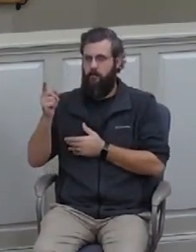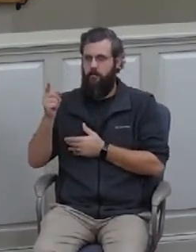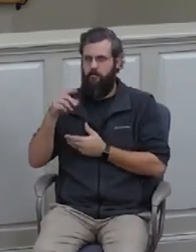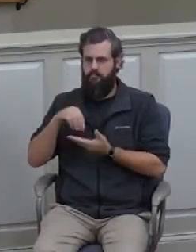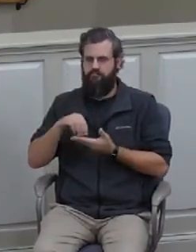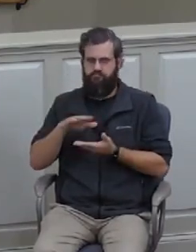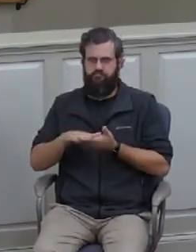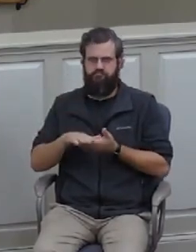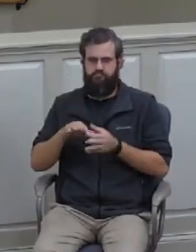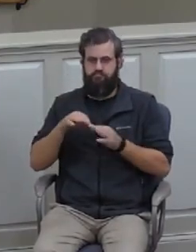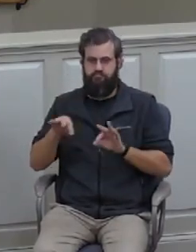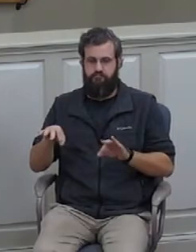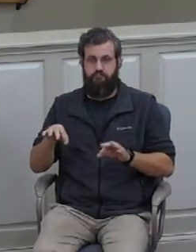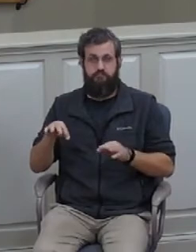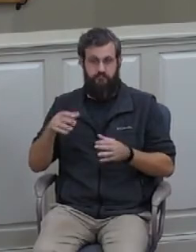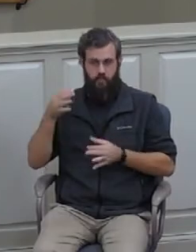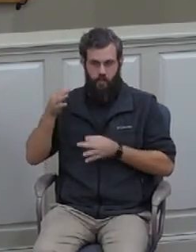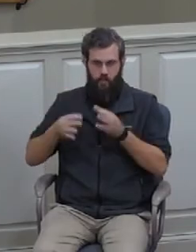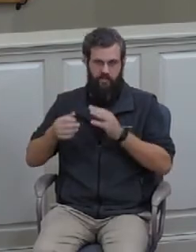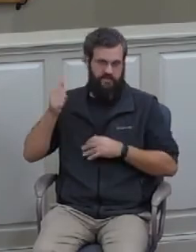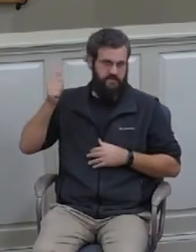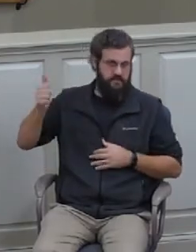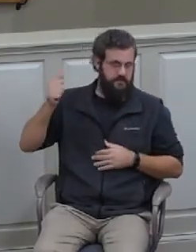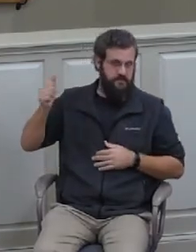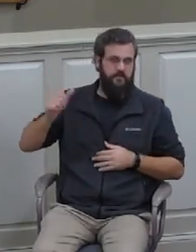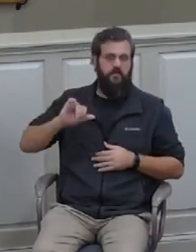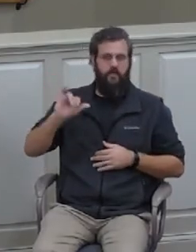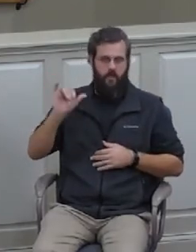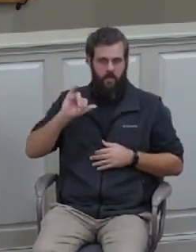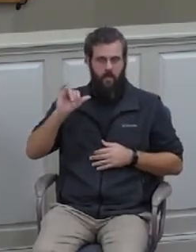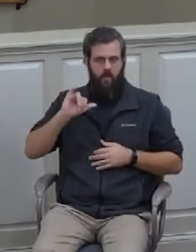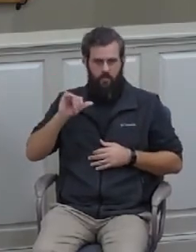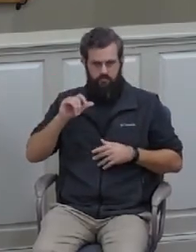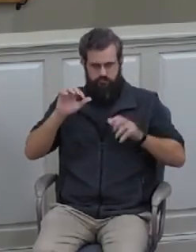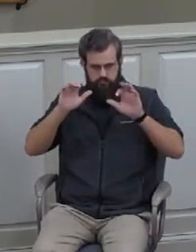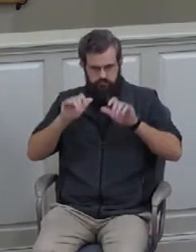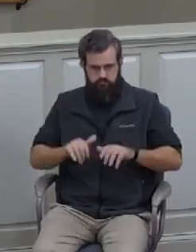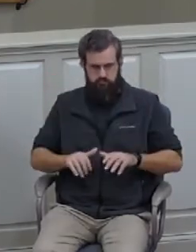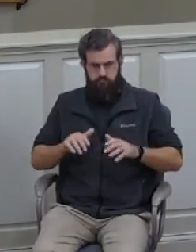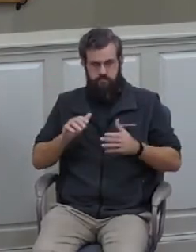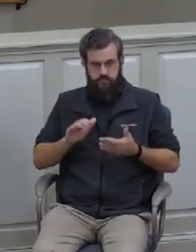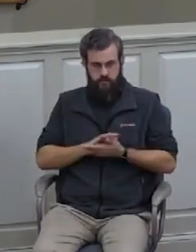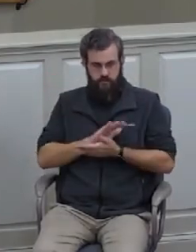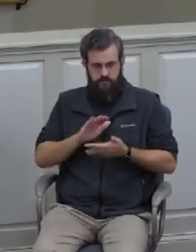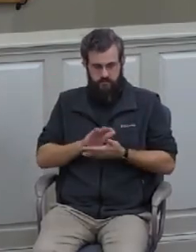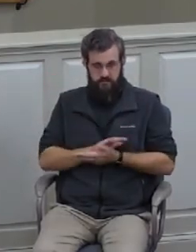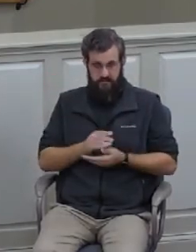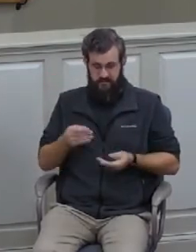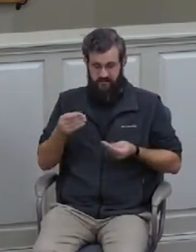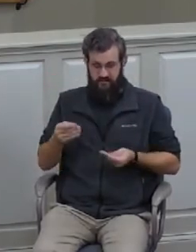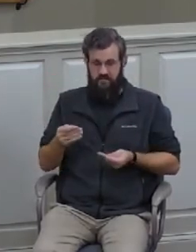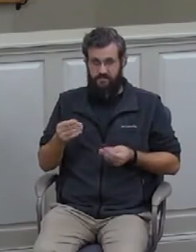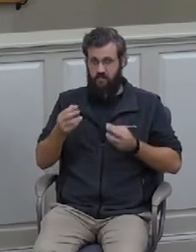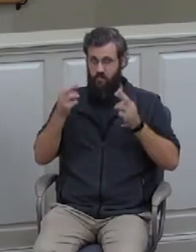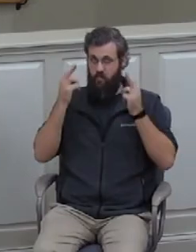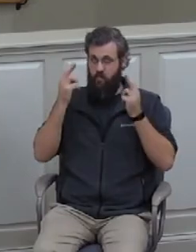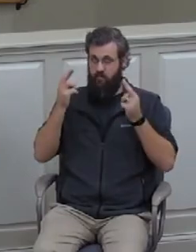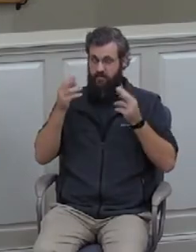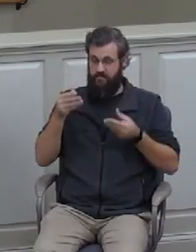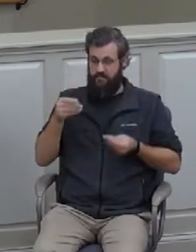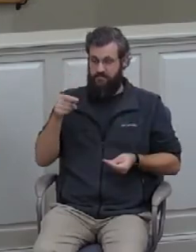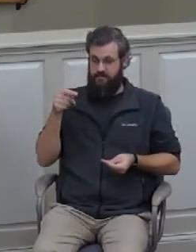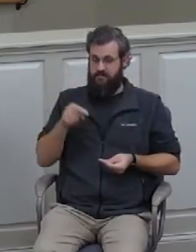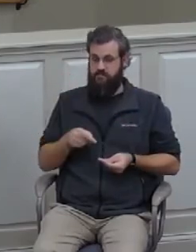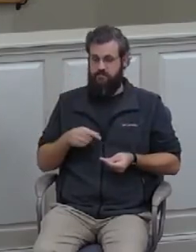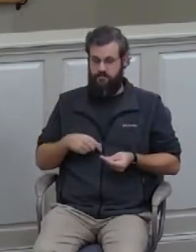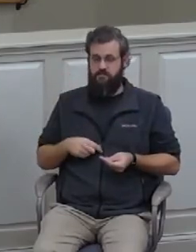them, meaning the court as a whole, and also in preparing a document that is hopefully